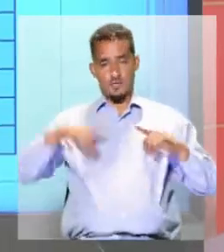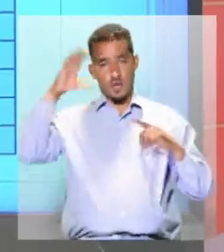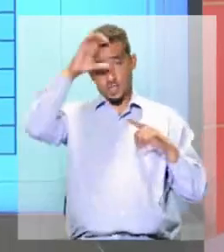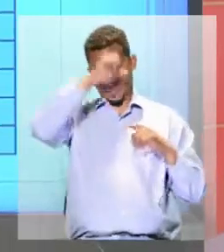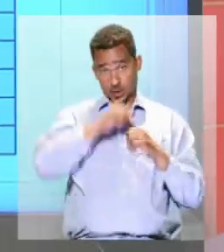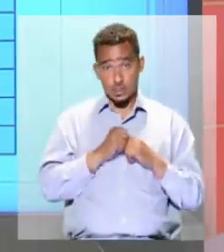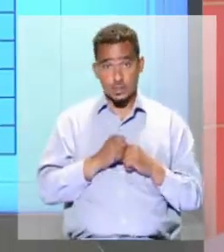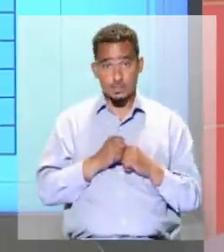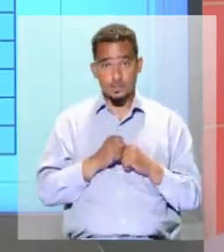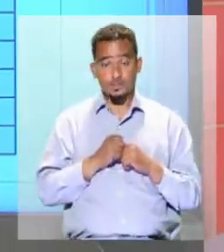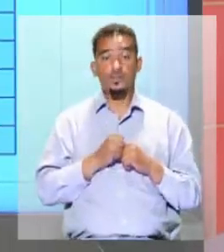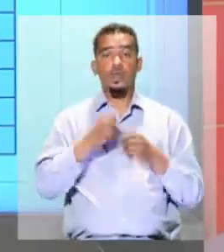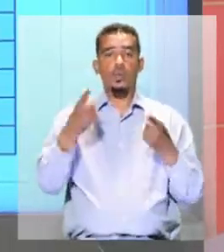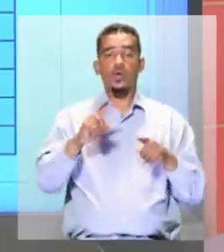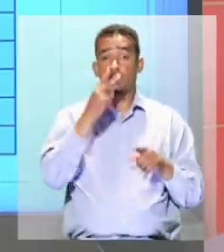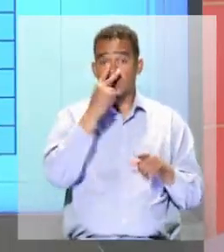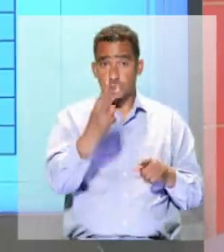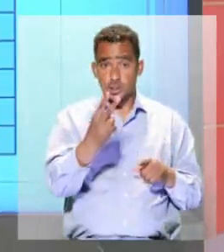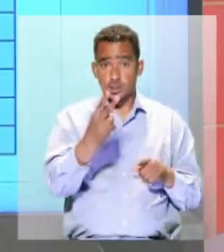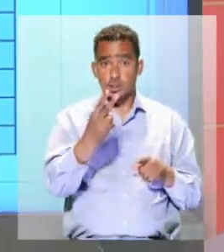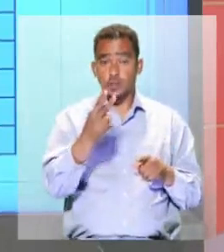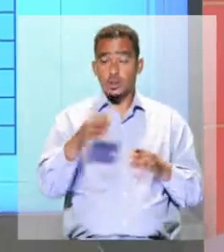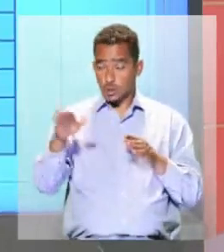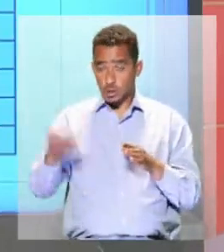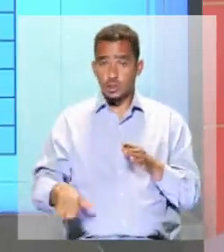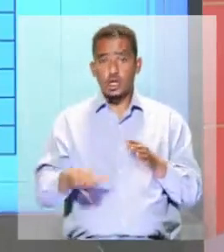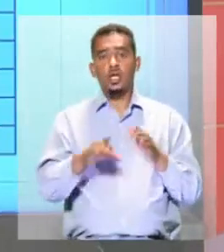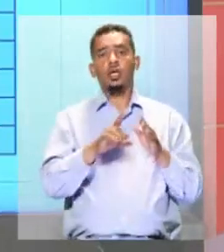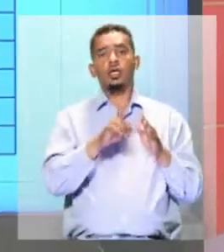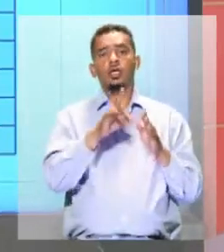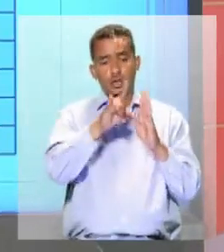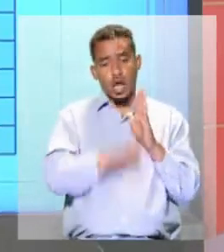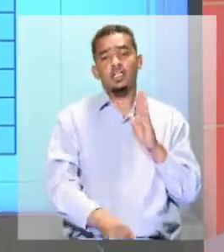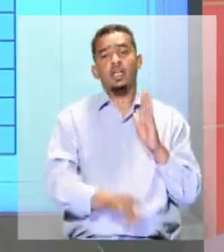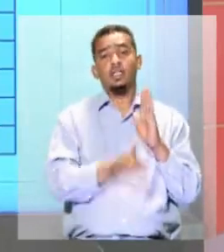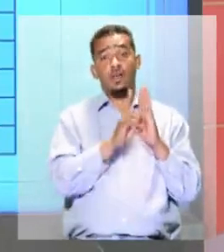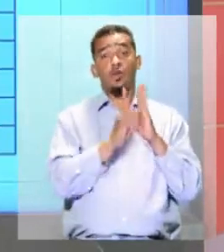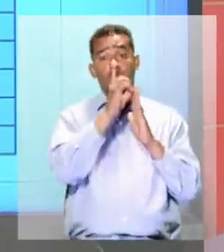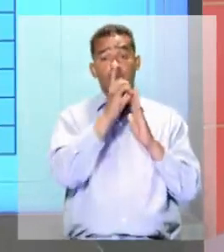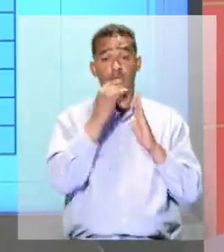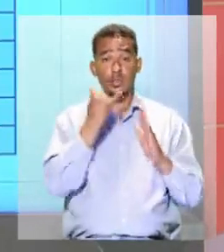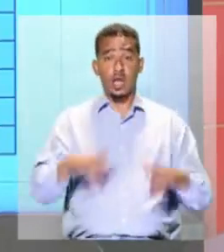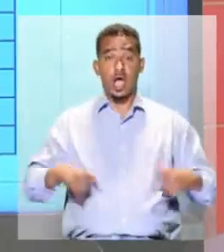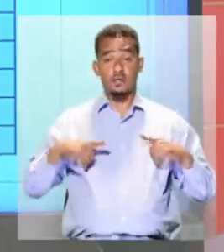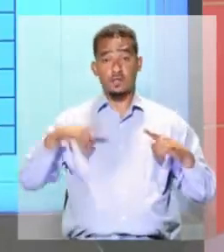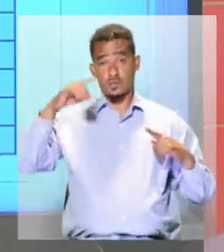expectancy. When we see the underdeveloped or developing country, the life expectancy of Switzerland is